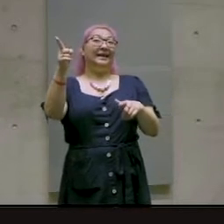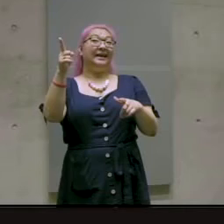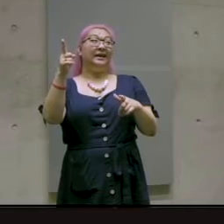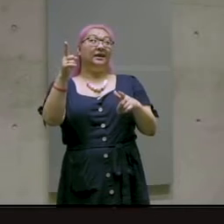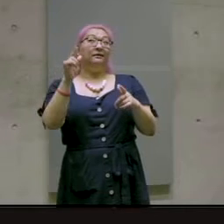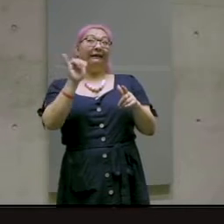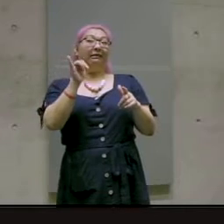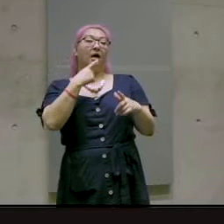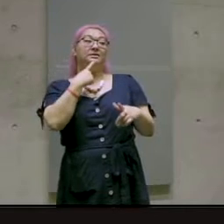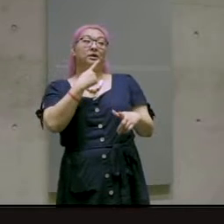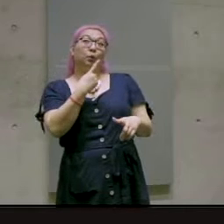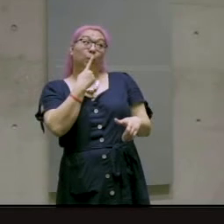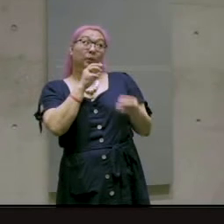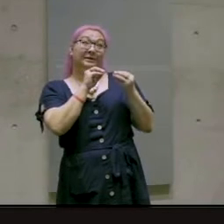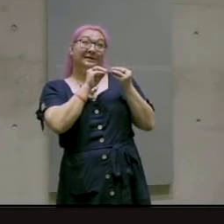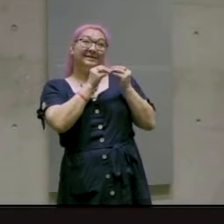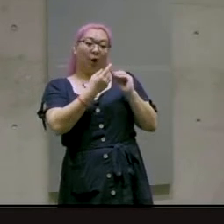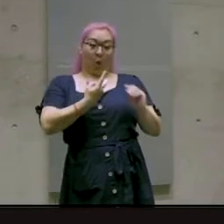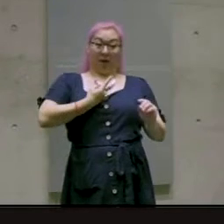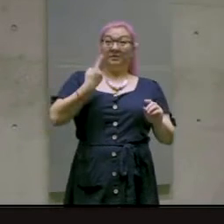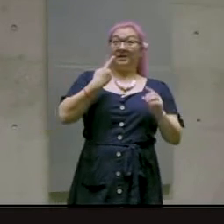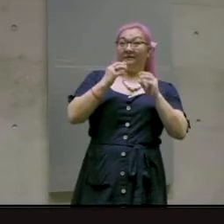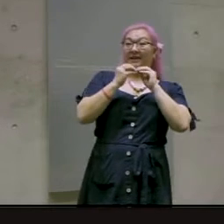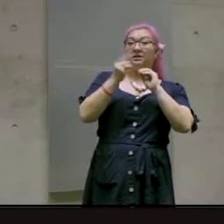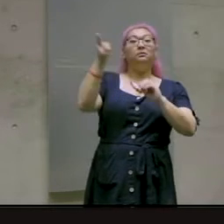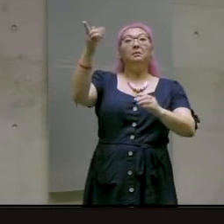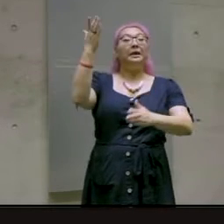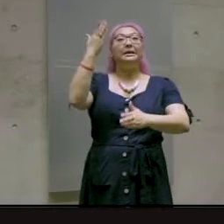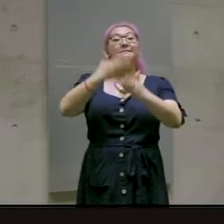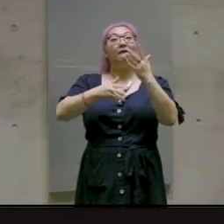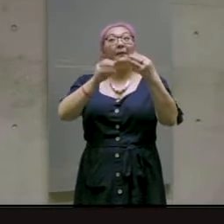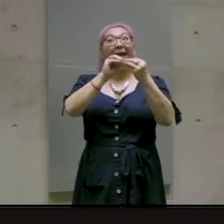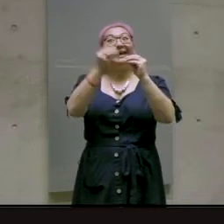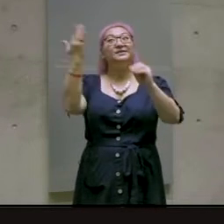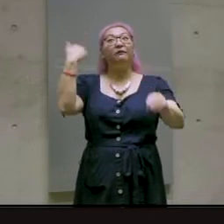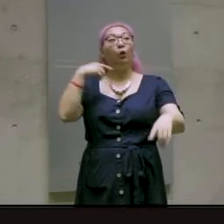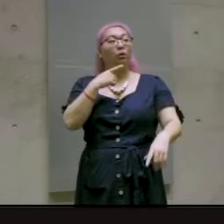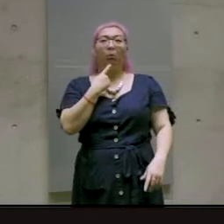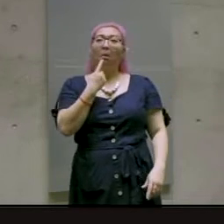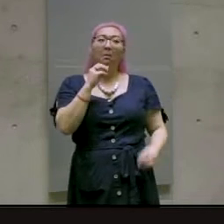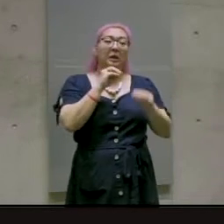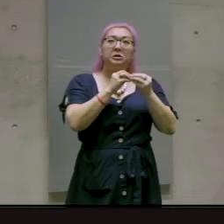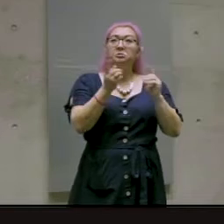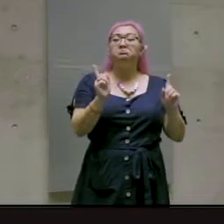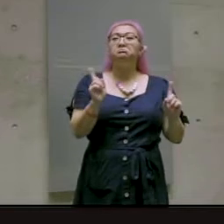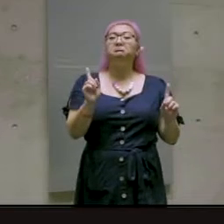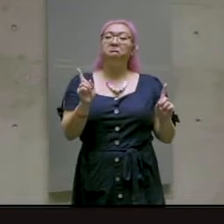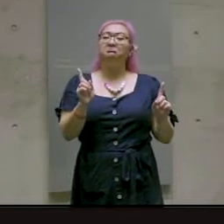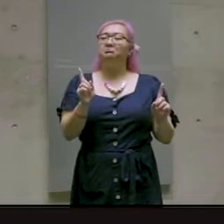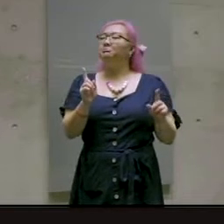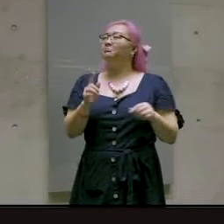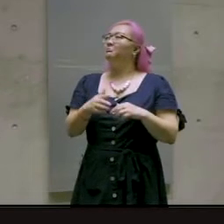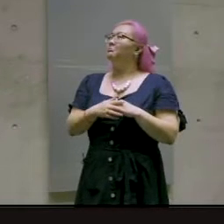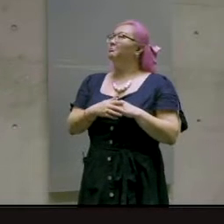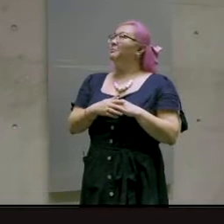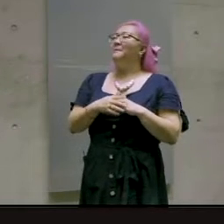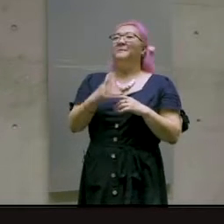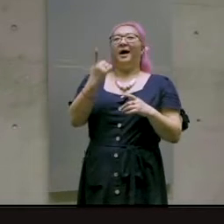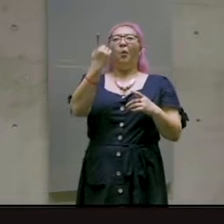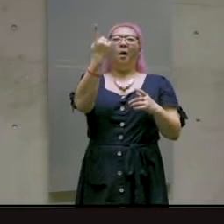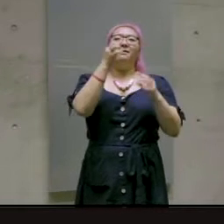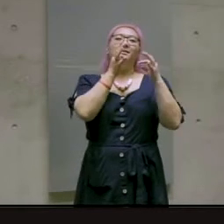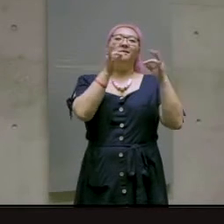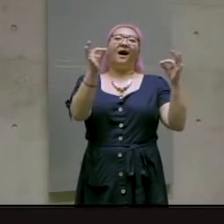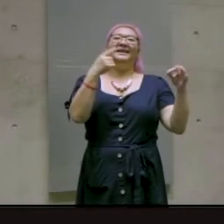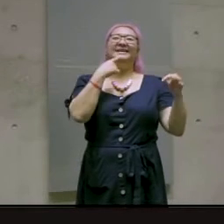introduce the idea to him. He's curious, he's never experienced this before, but a basic kind of line for him